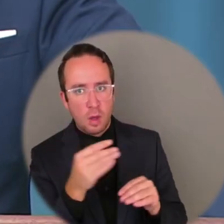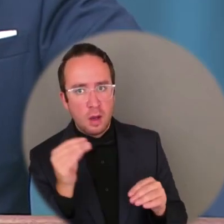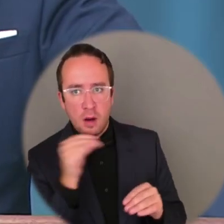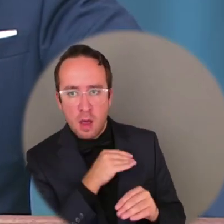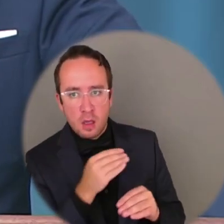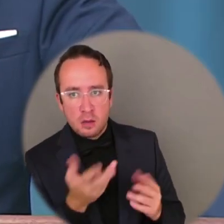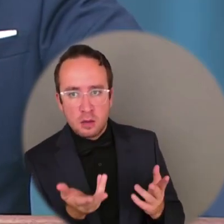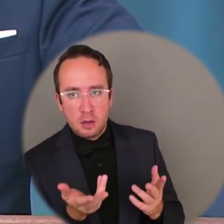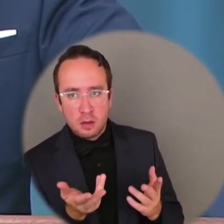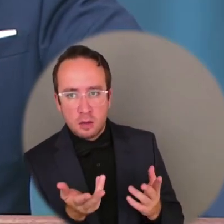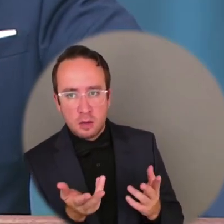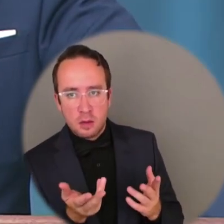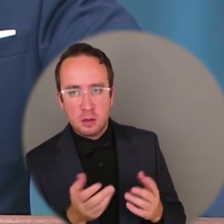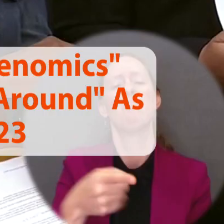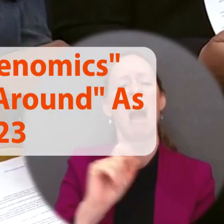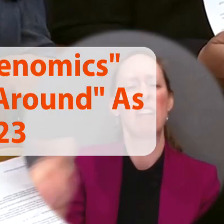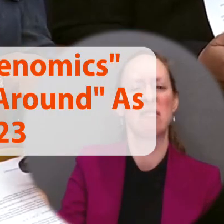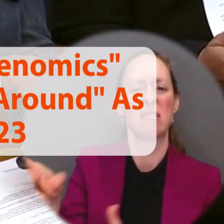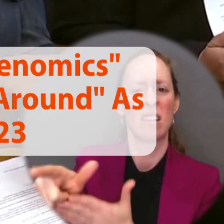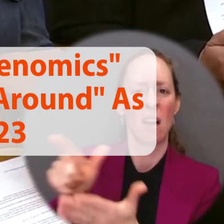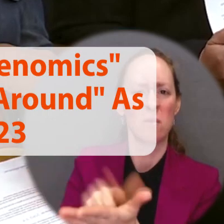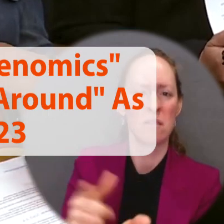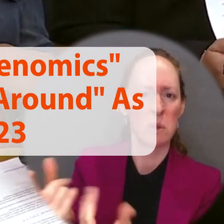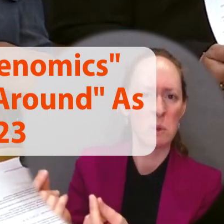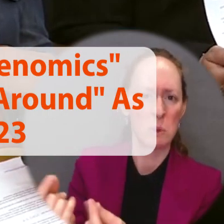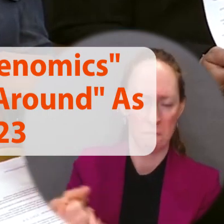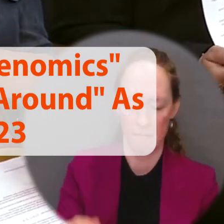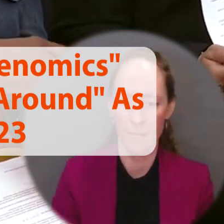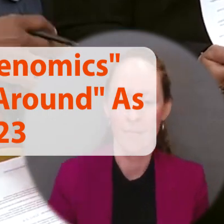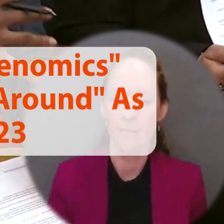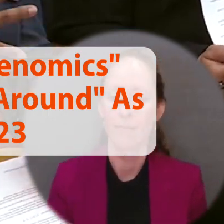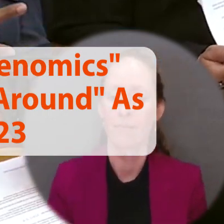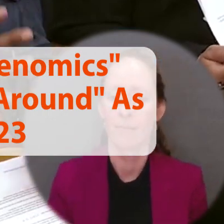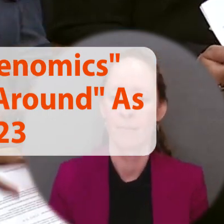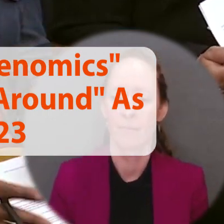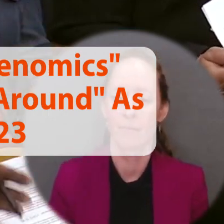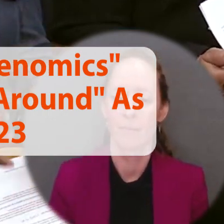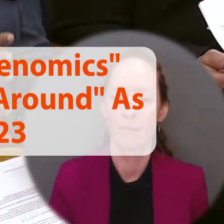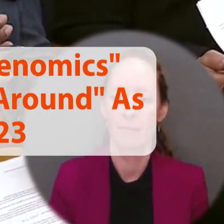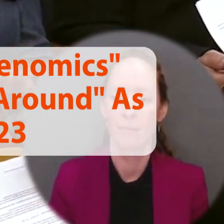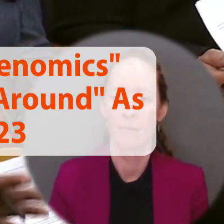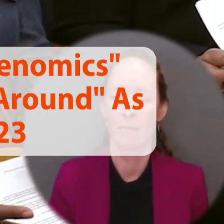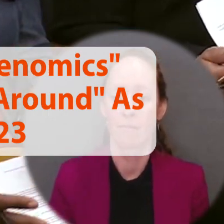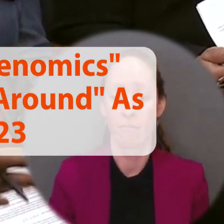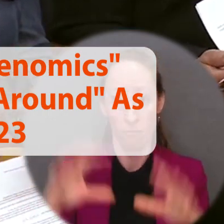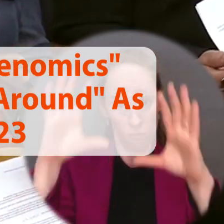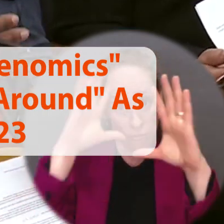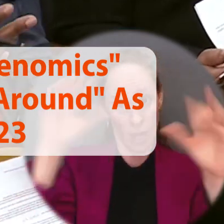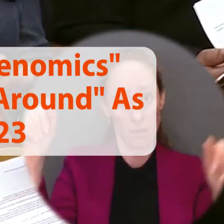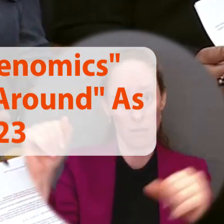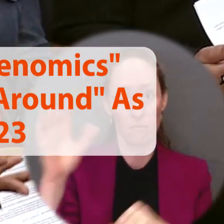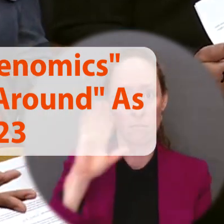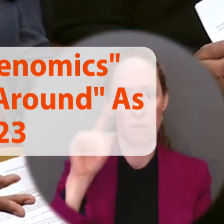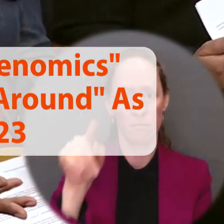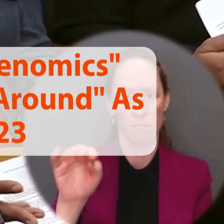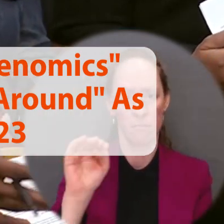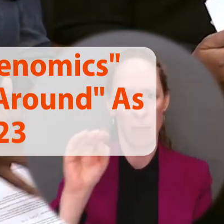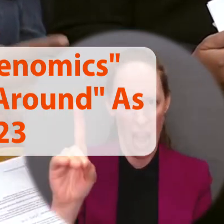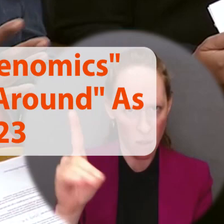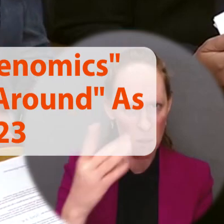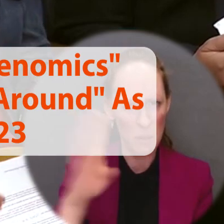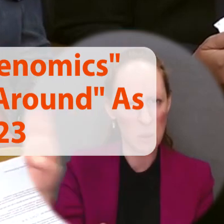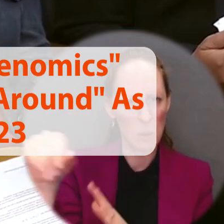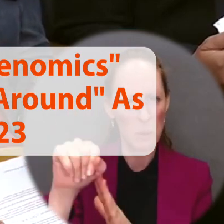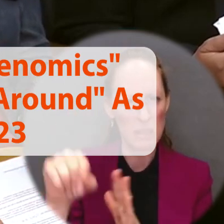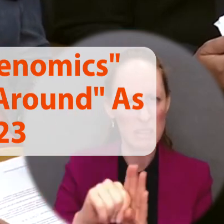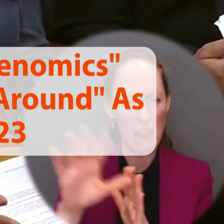troops. Has the speech tomorrow, he's going to Maryland. Why is he going to Maryland, the blue state, instead of maybe